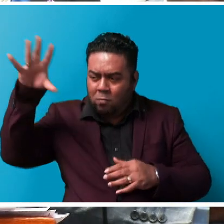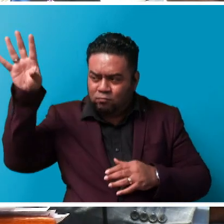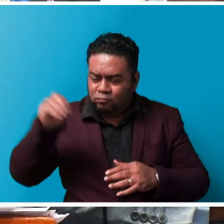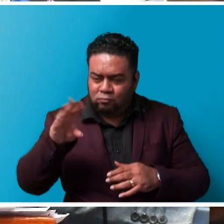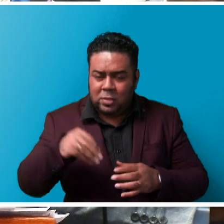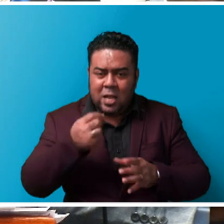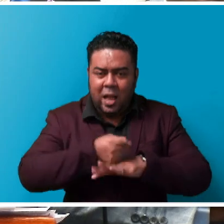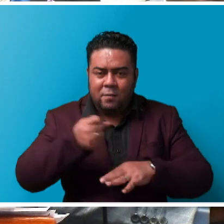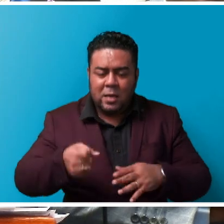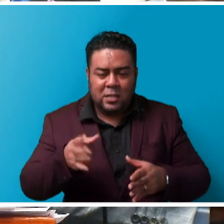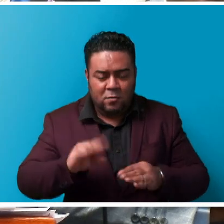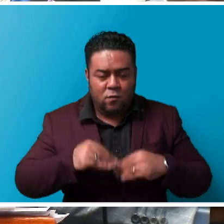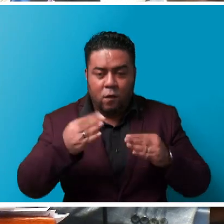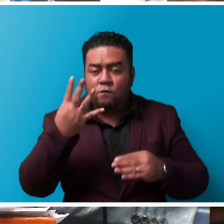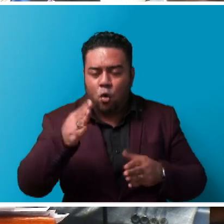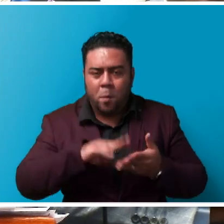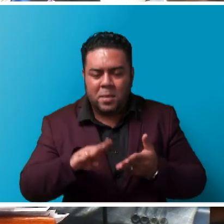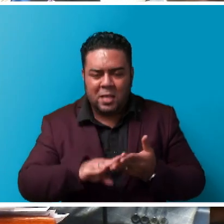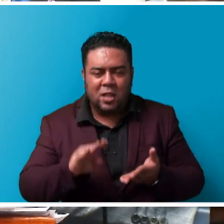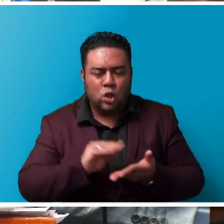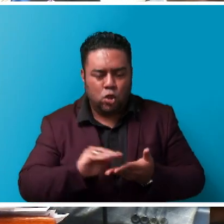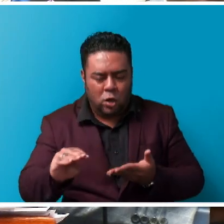invested around $4 million in the 2023